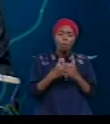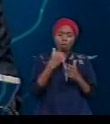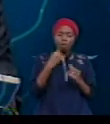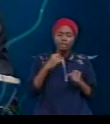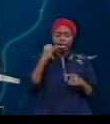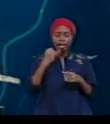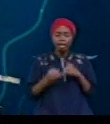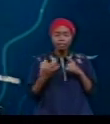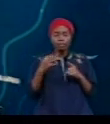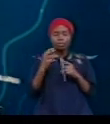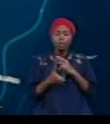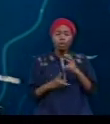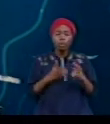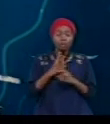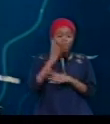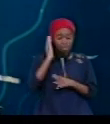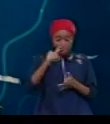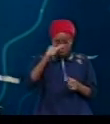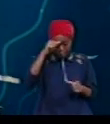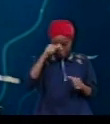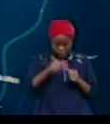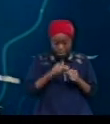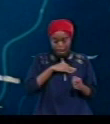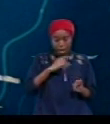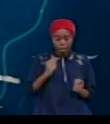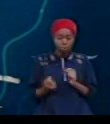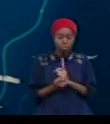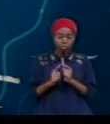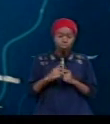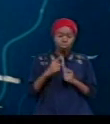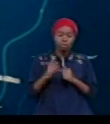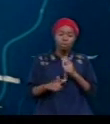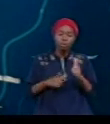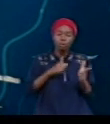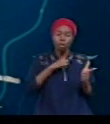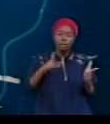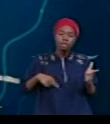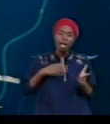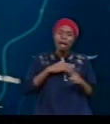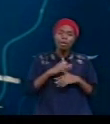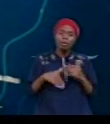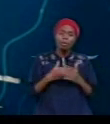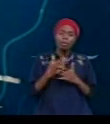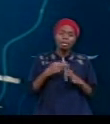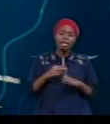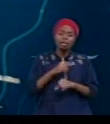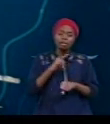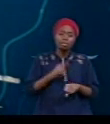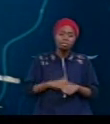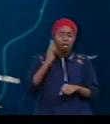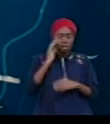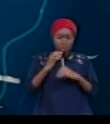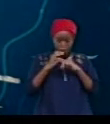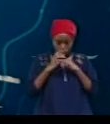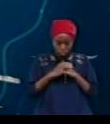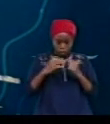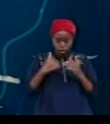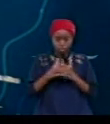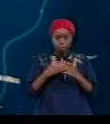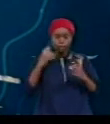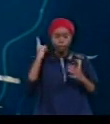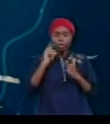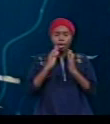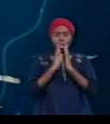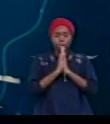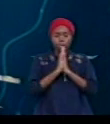world shall remember and turn unto the Lord, and all the kindreds of the nations shall worship before thee. Pray that this